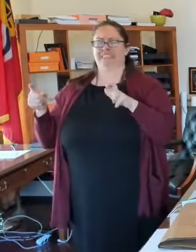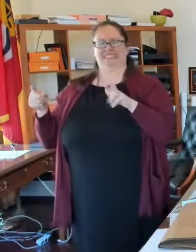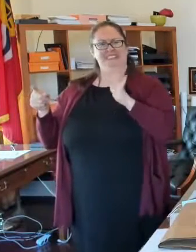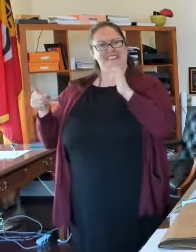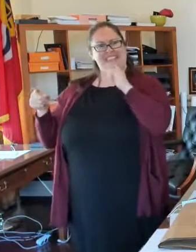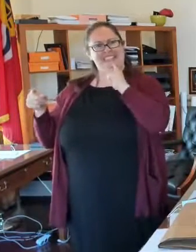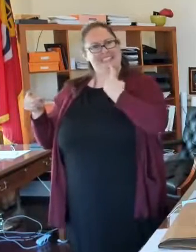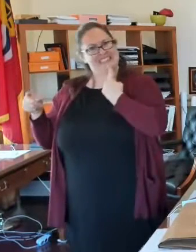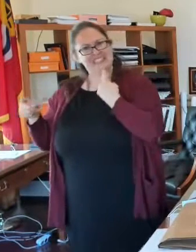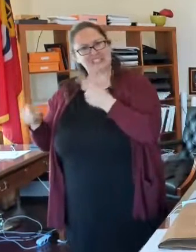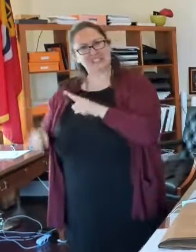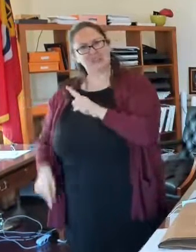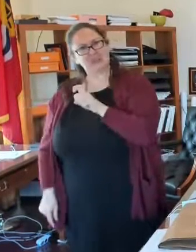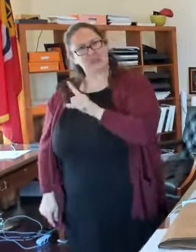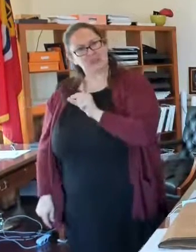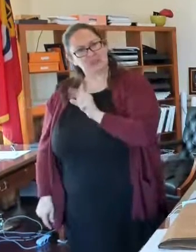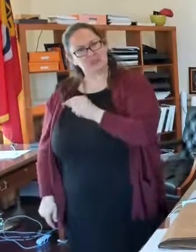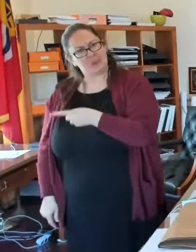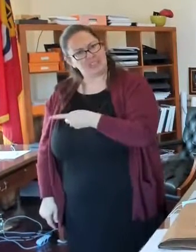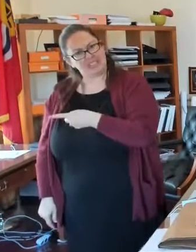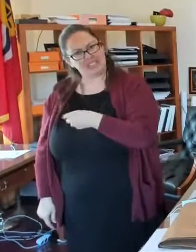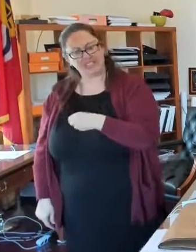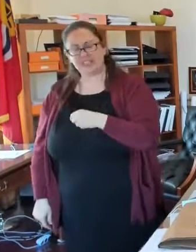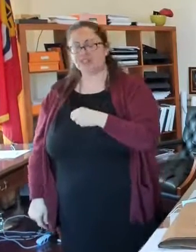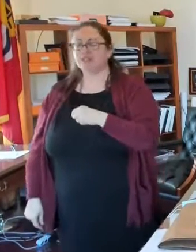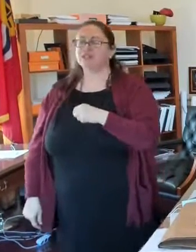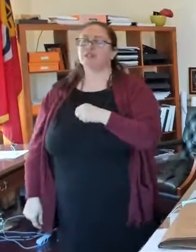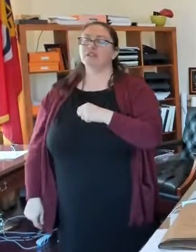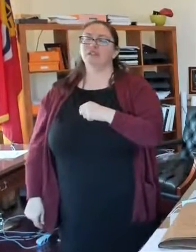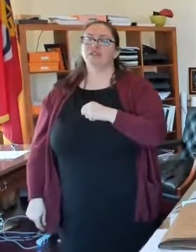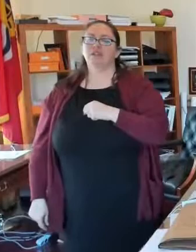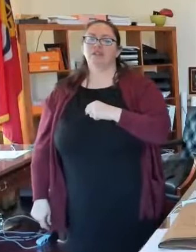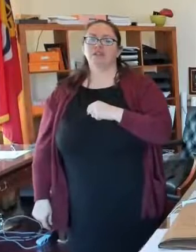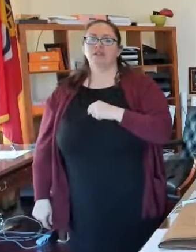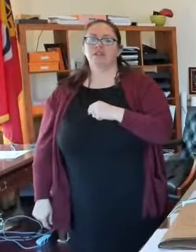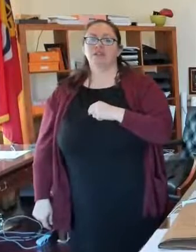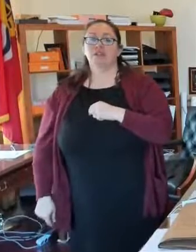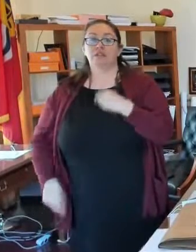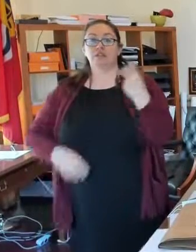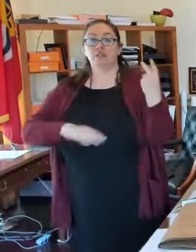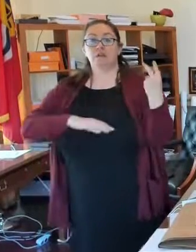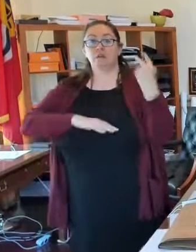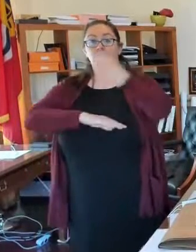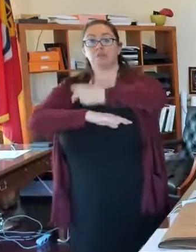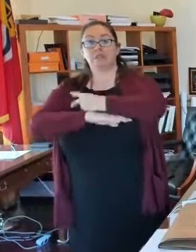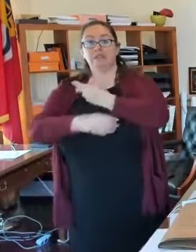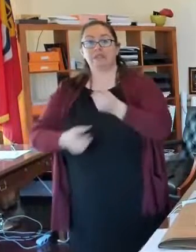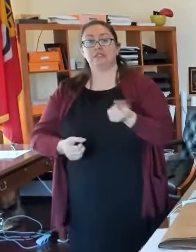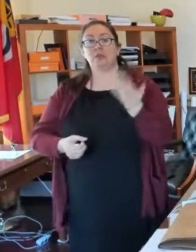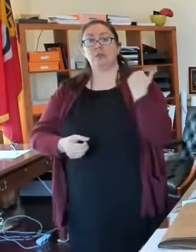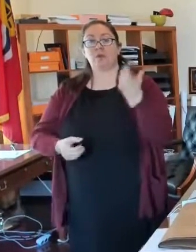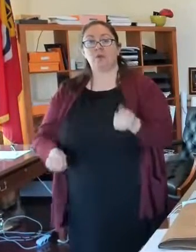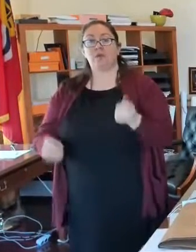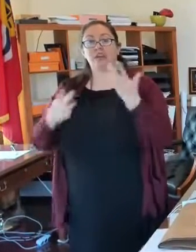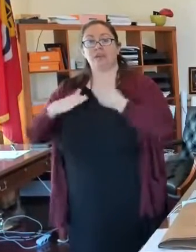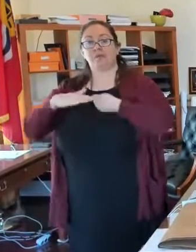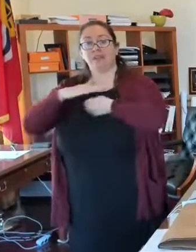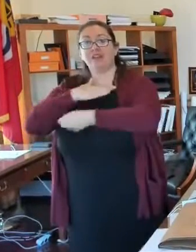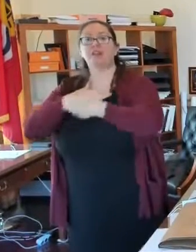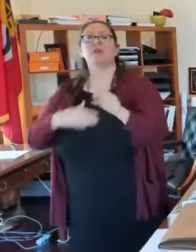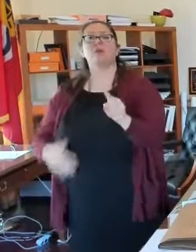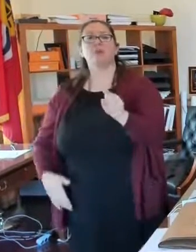Their patients admitted 2 days ago was 118.